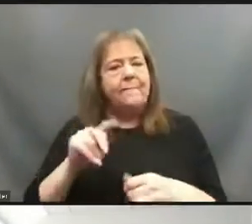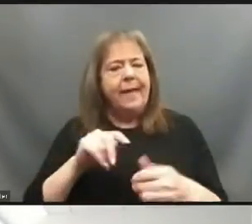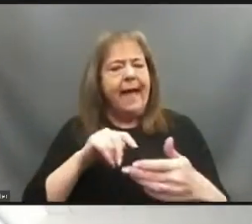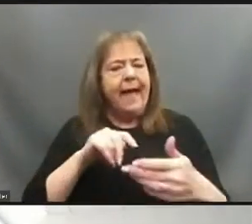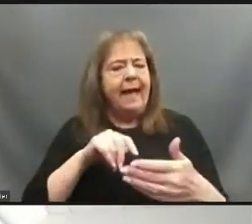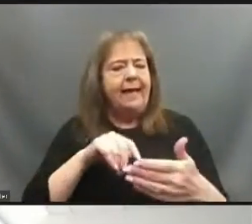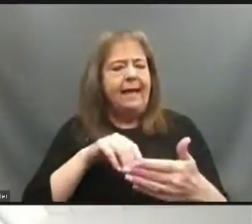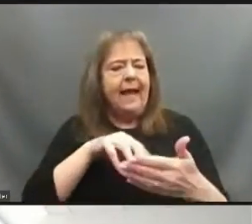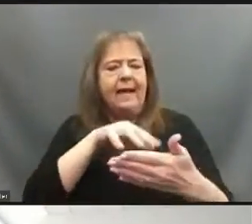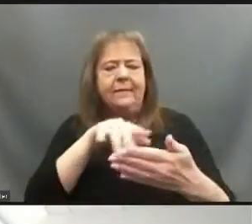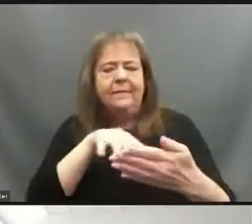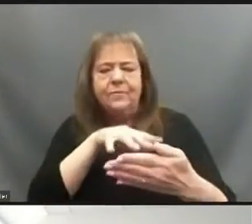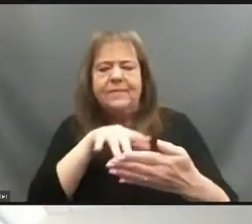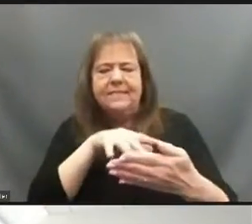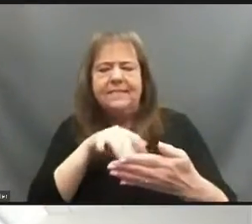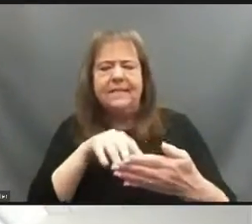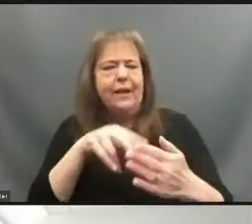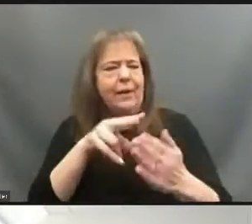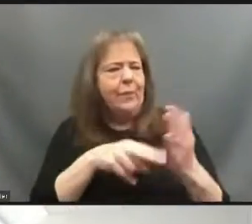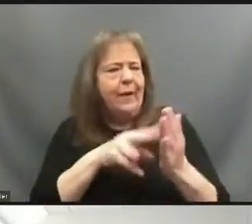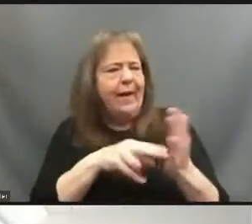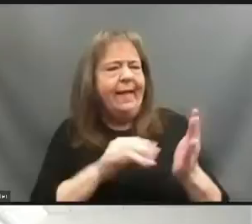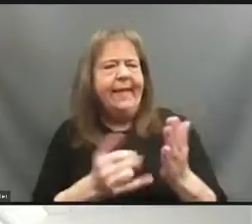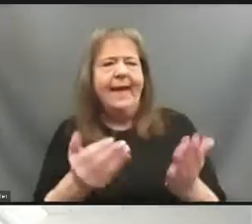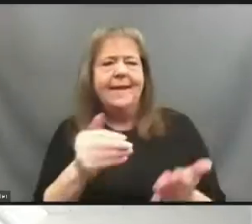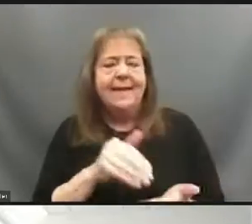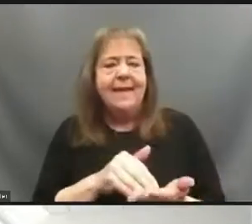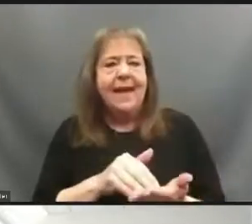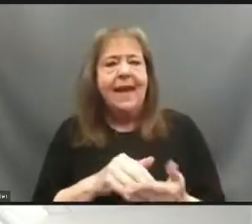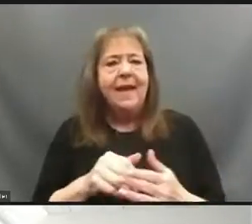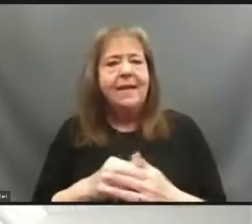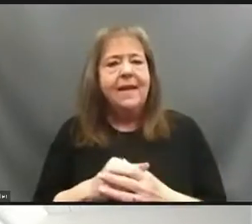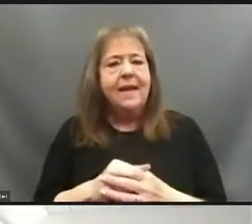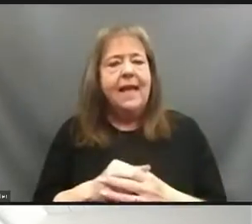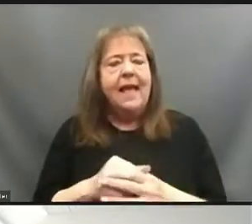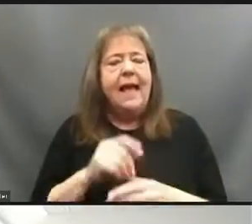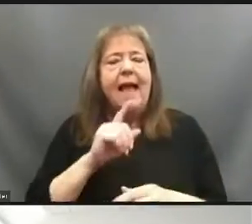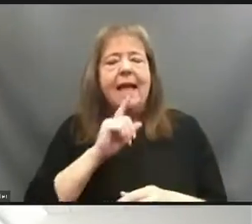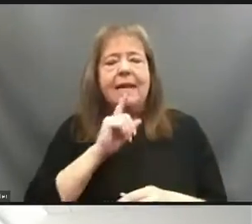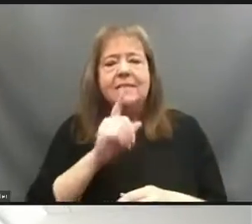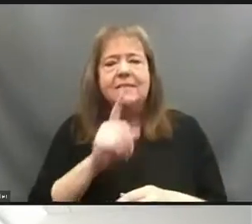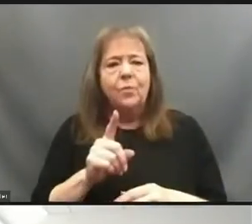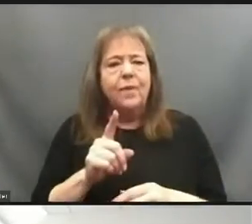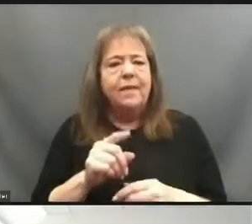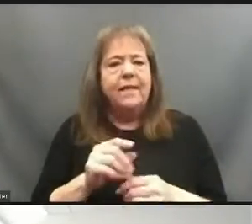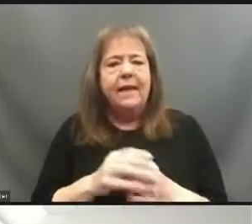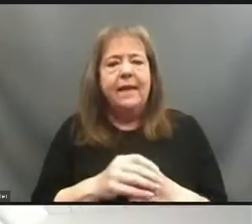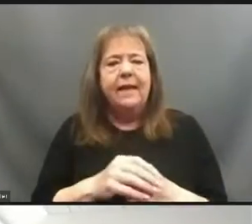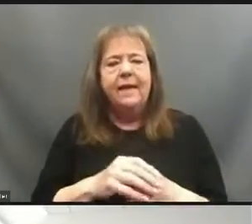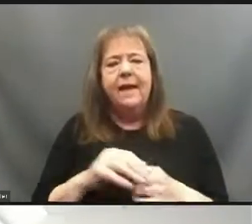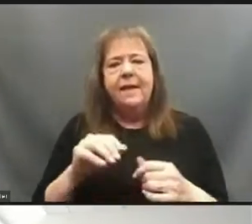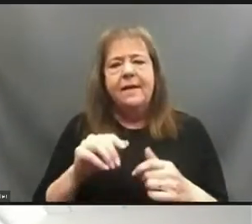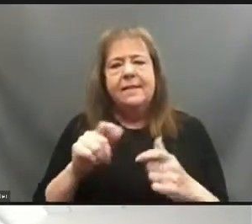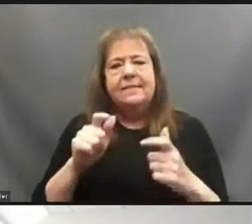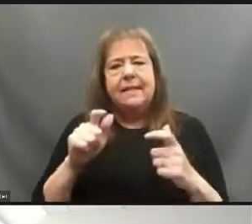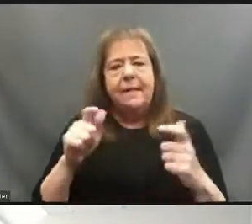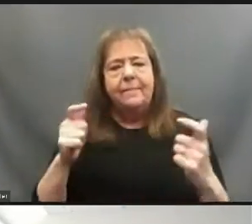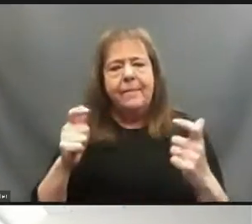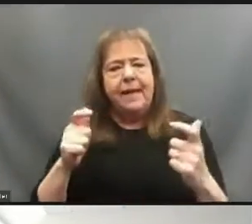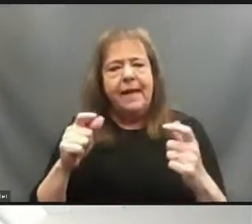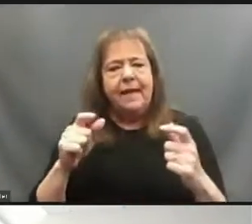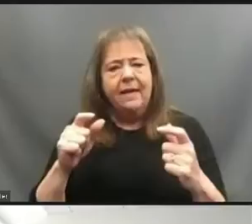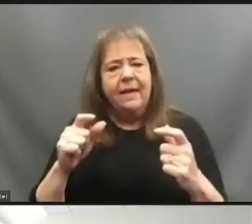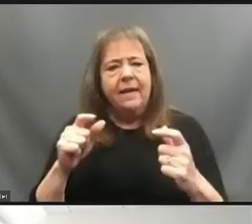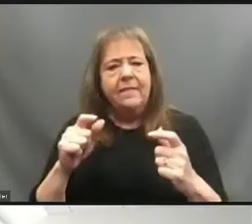trial, that really was looking at it really is a consortium. A meta-analysis is a consortium of many